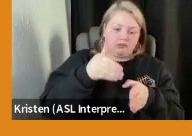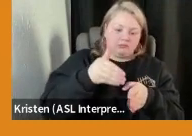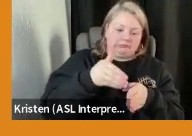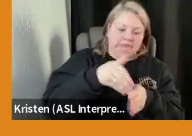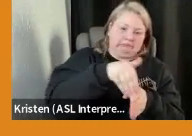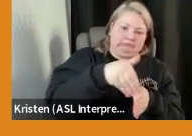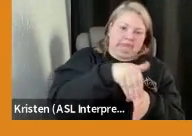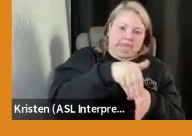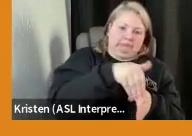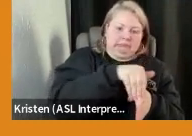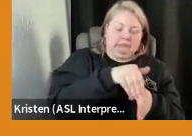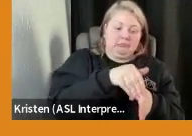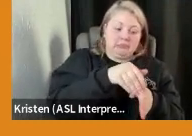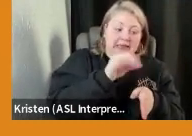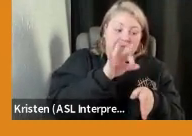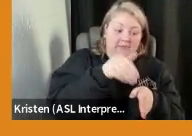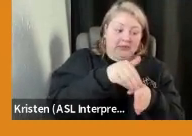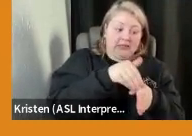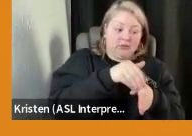Okay.